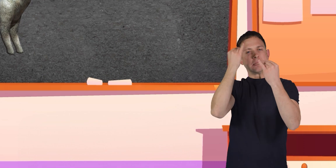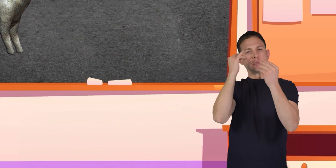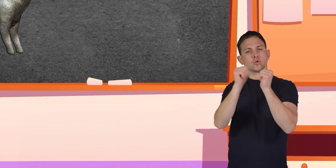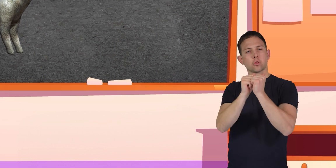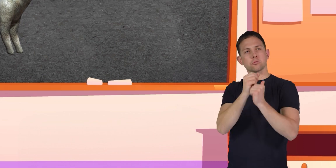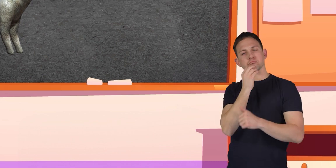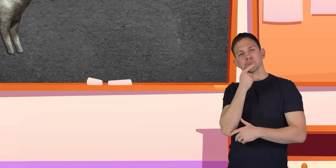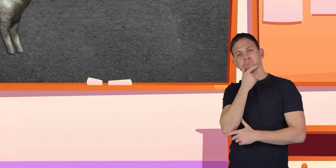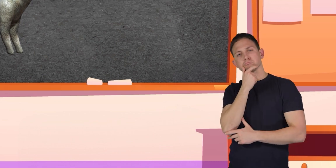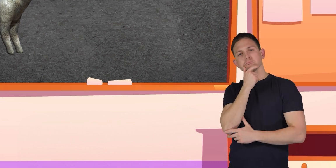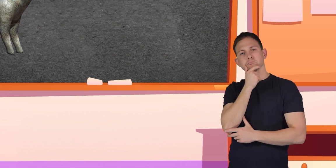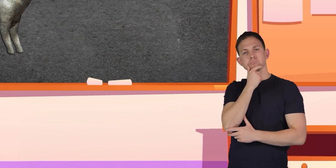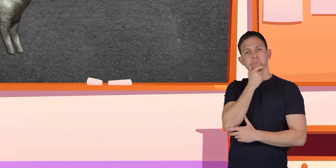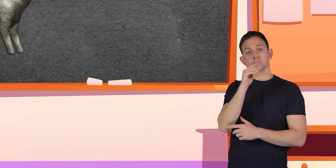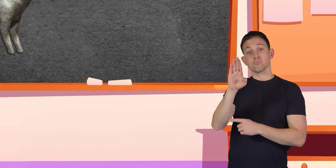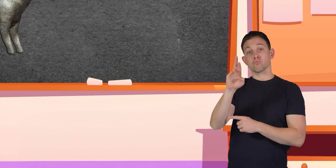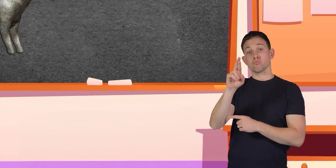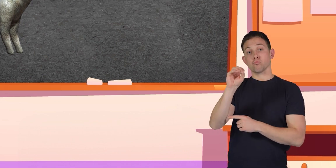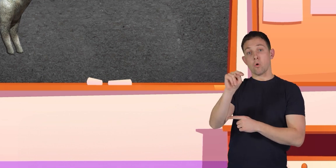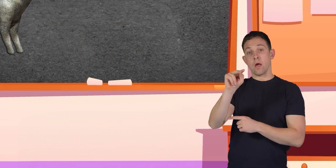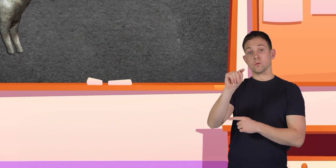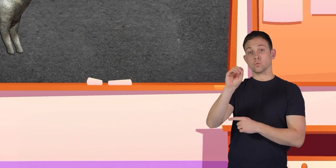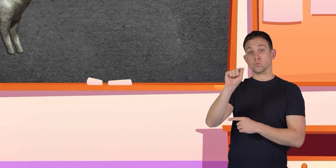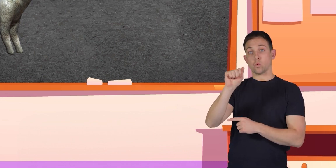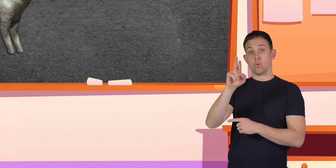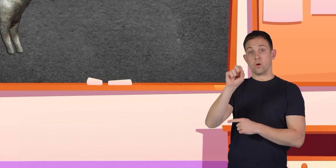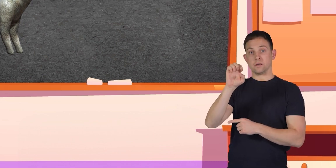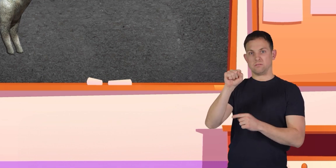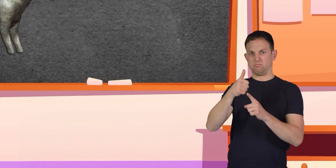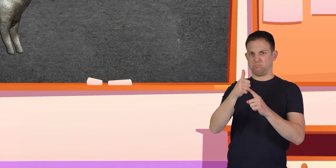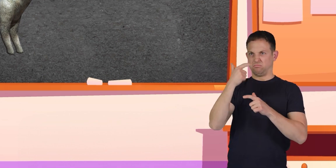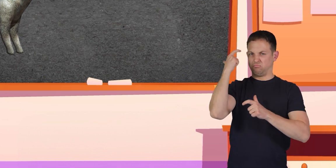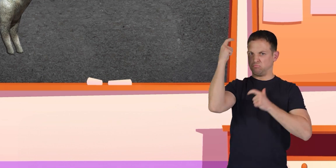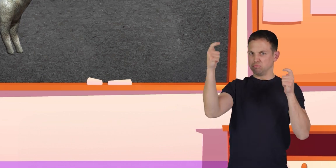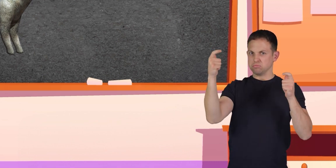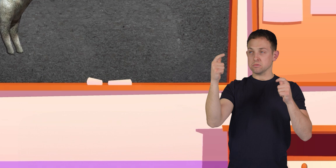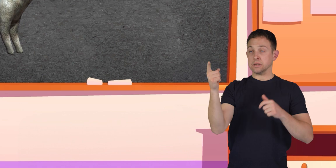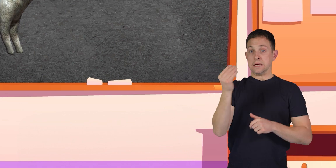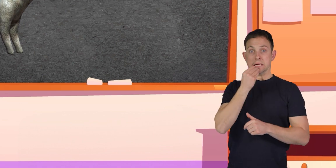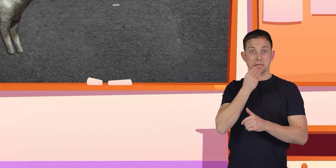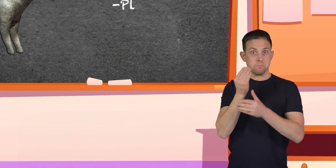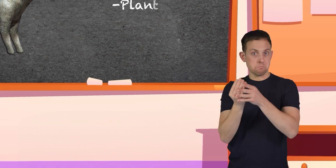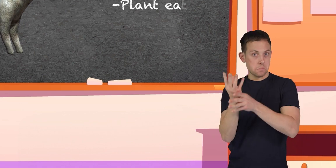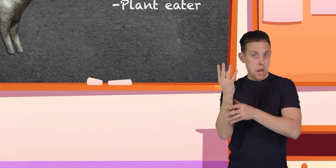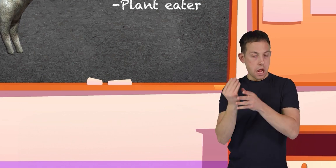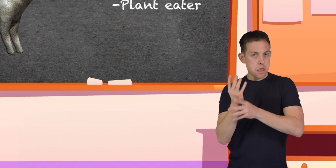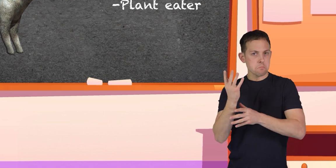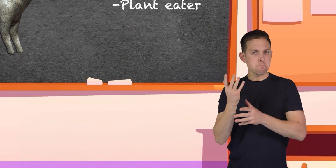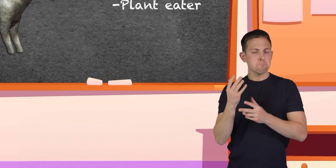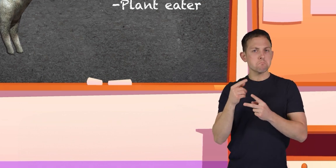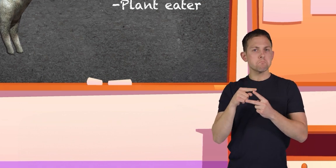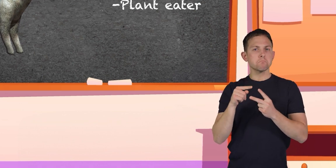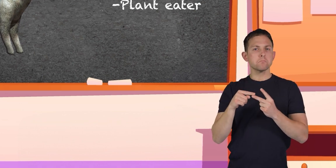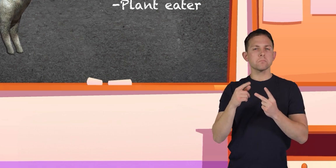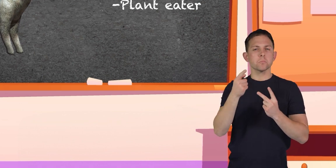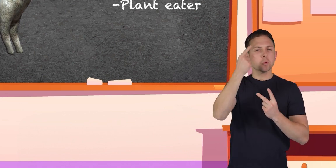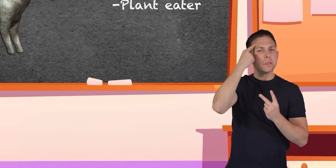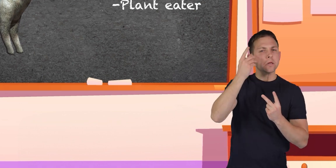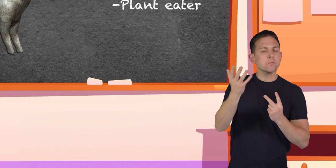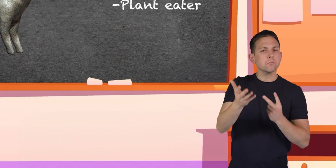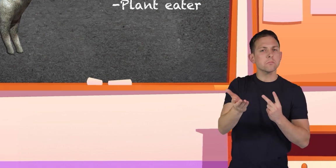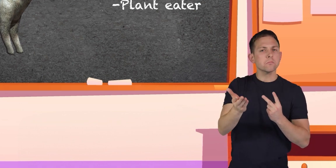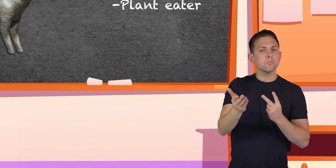Let's think about it together. Brontosauruses are pretty huge, and they eat plants. What do you